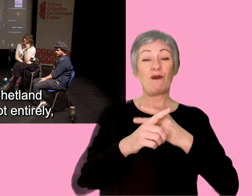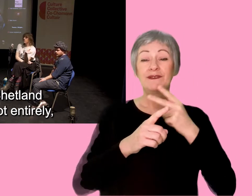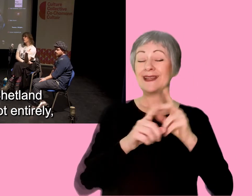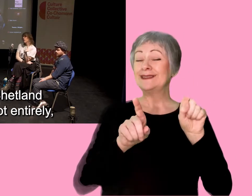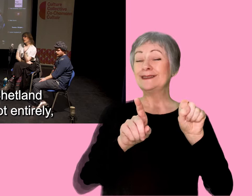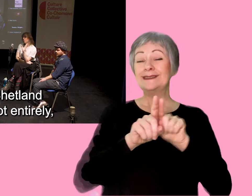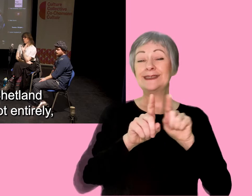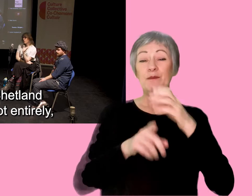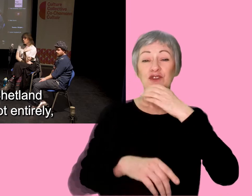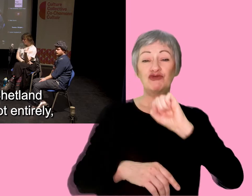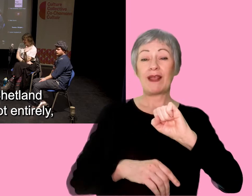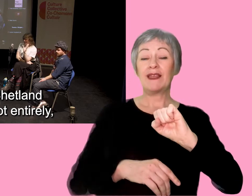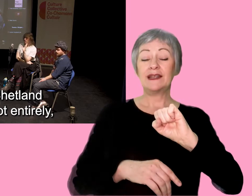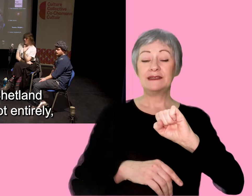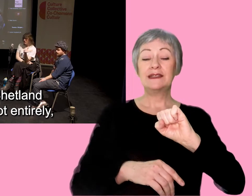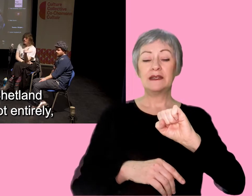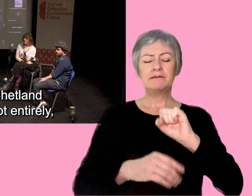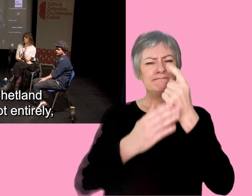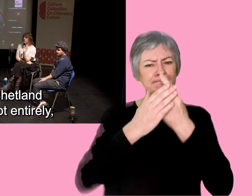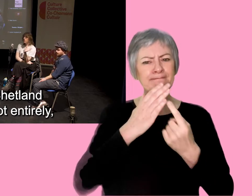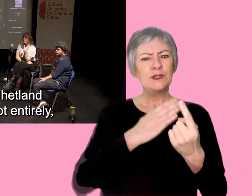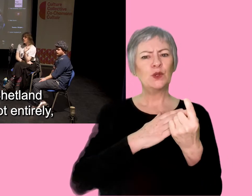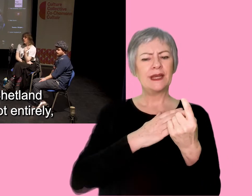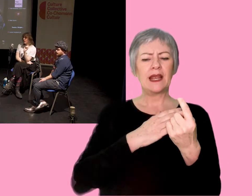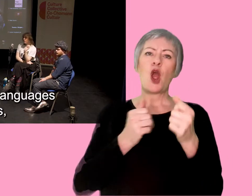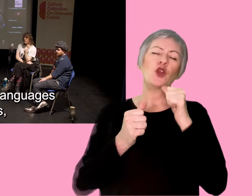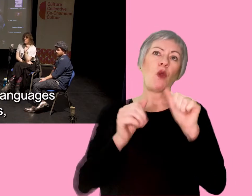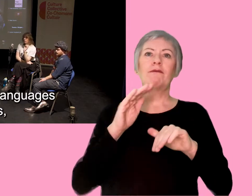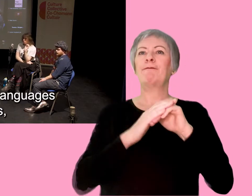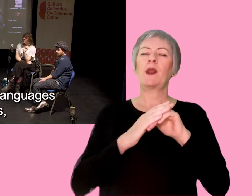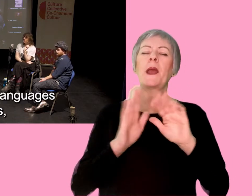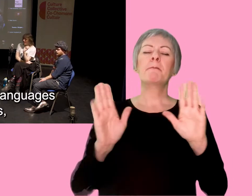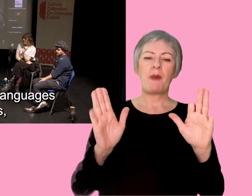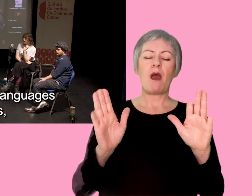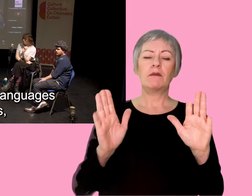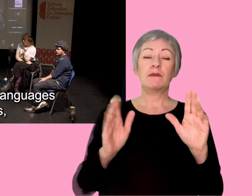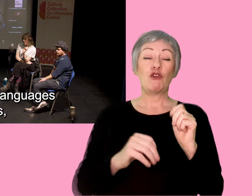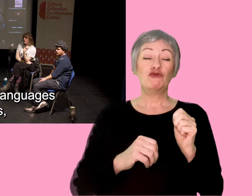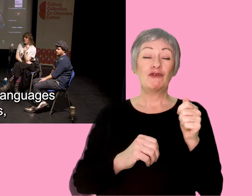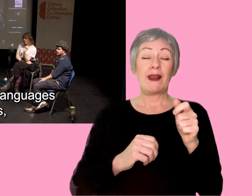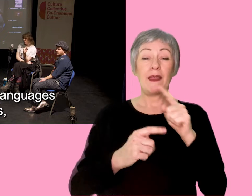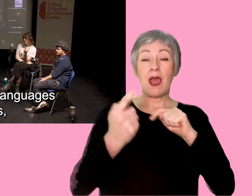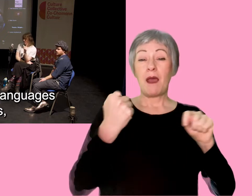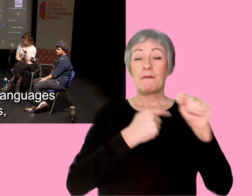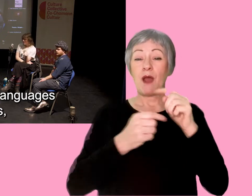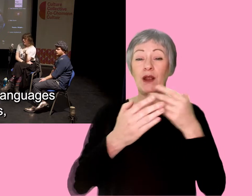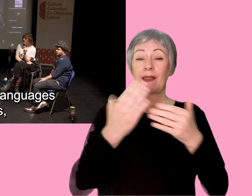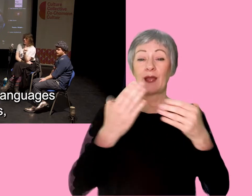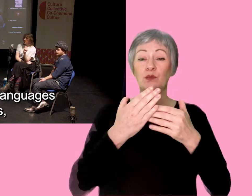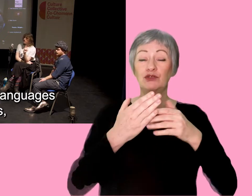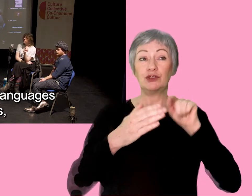Shetland, is that fairly uniquely, not entirely, but quite rarely among languages in